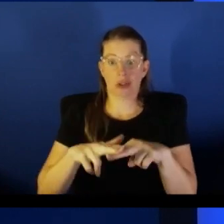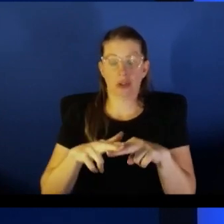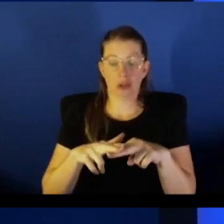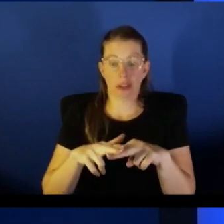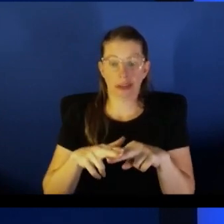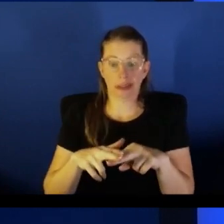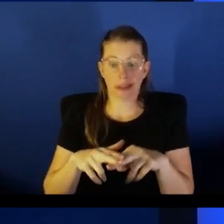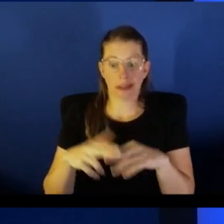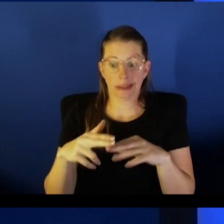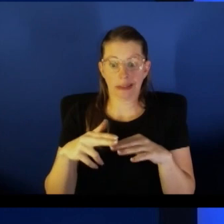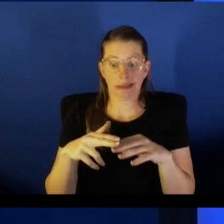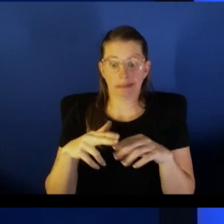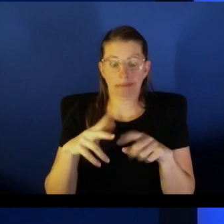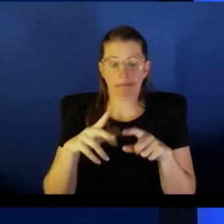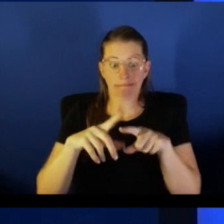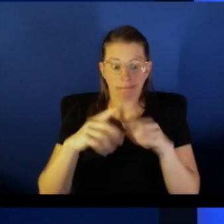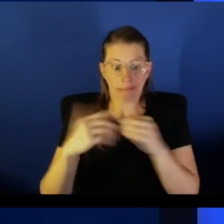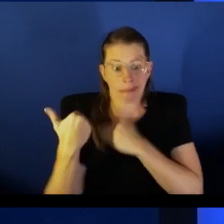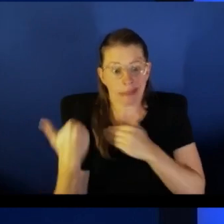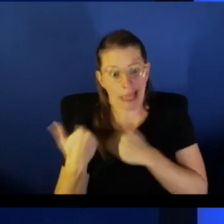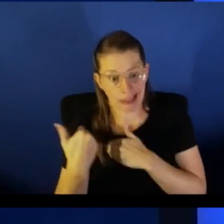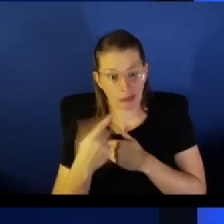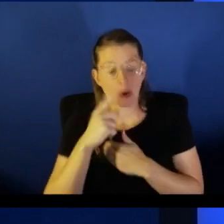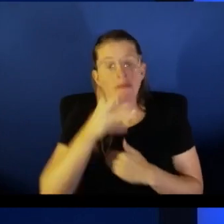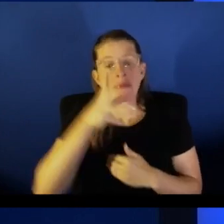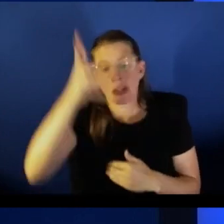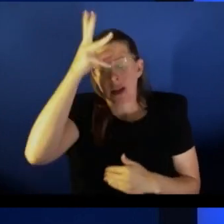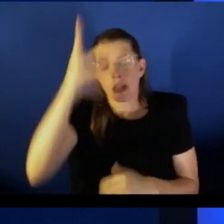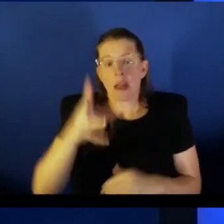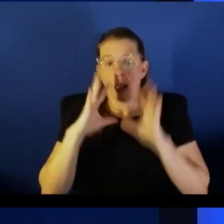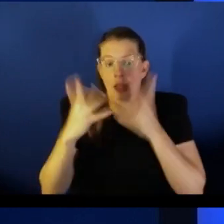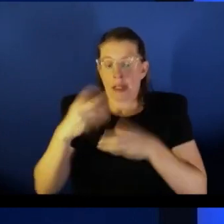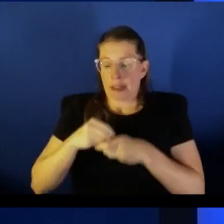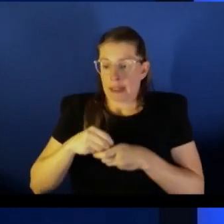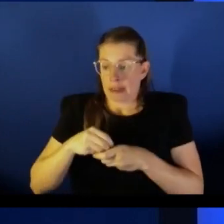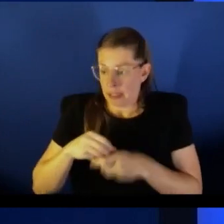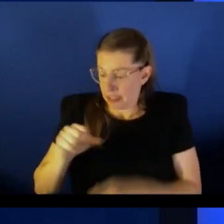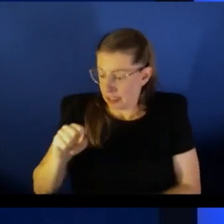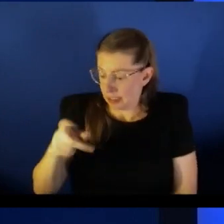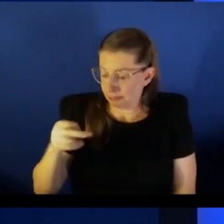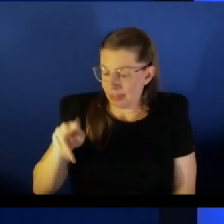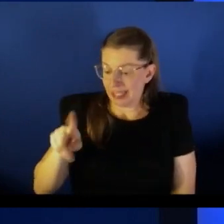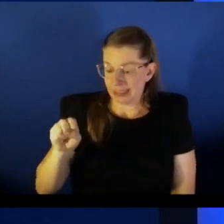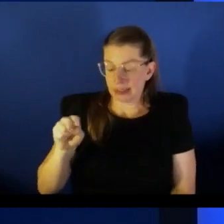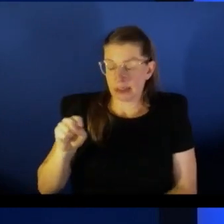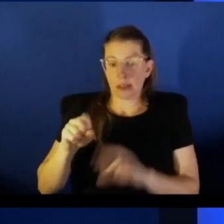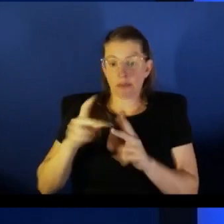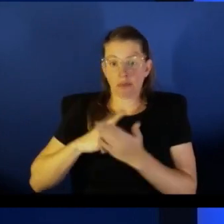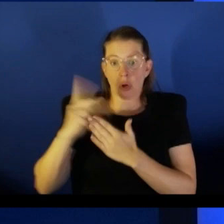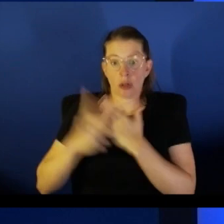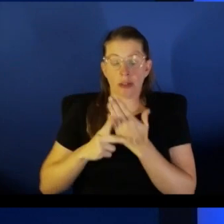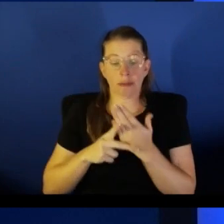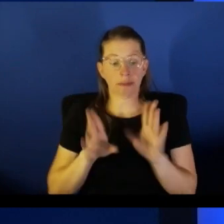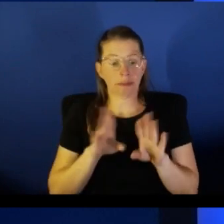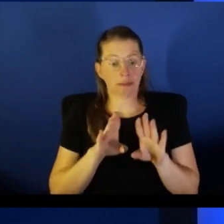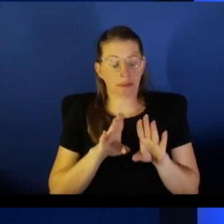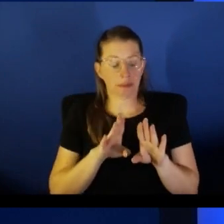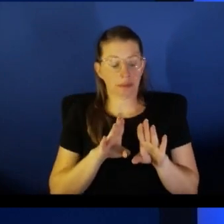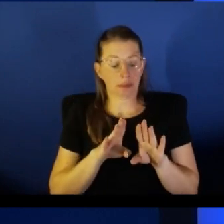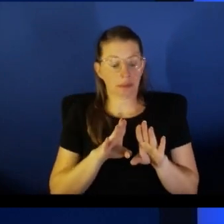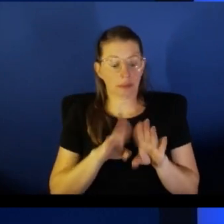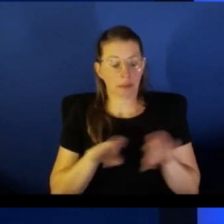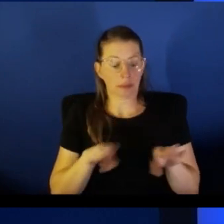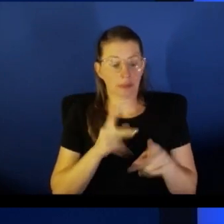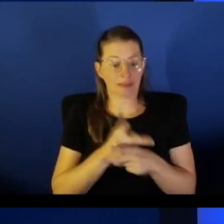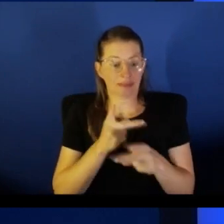the parents. According to the organization Autism Speaks, mothers of children or caregivers of children with autism tend to serve